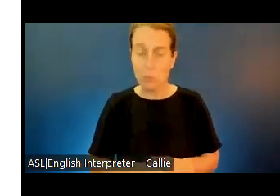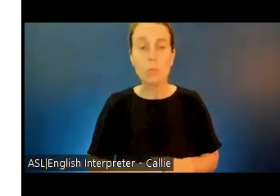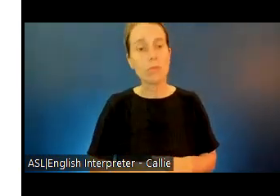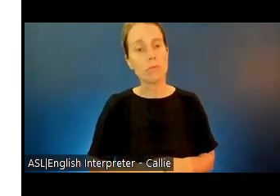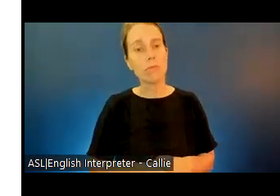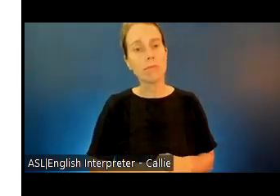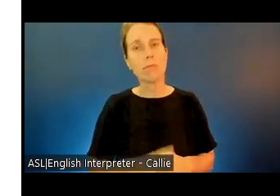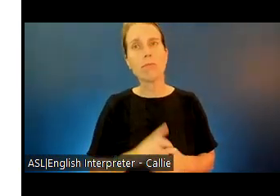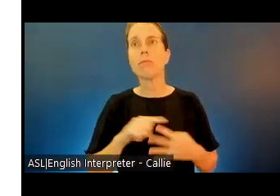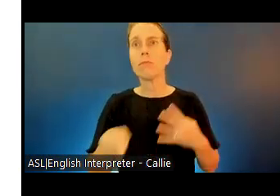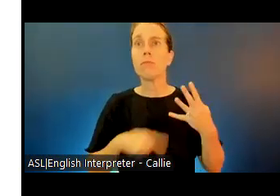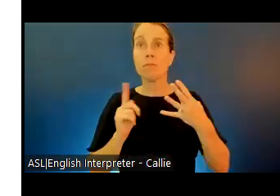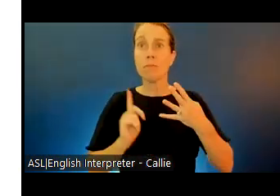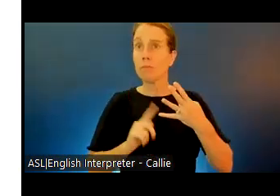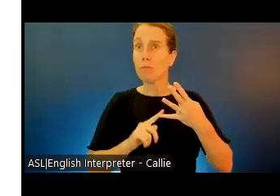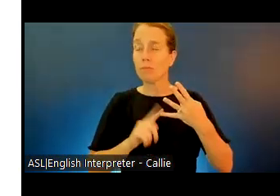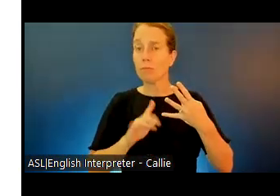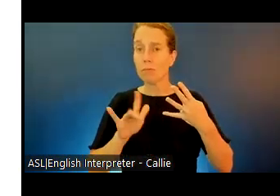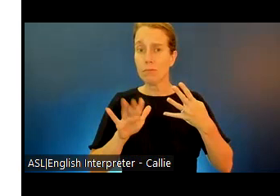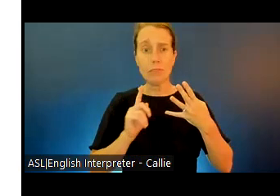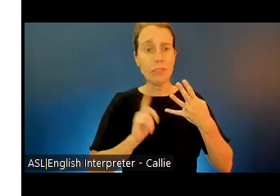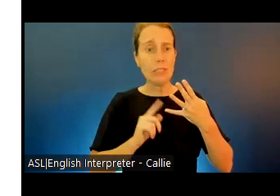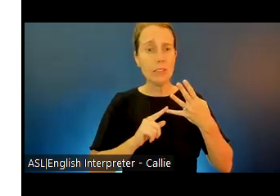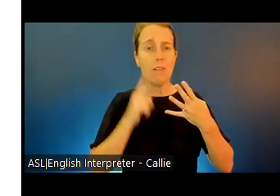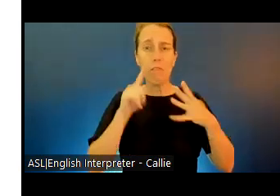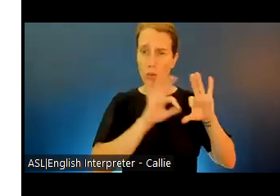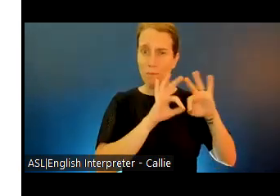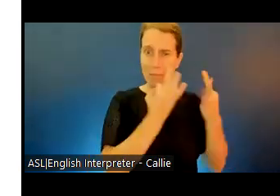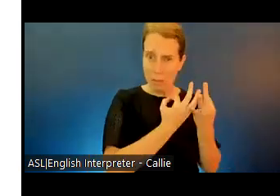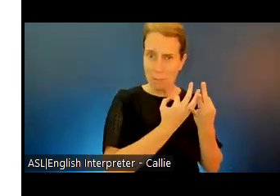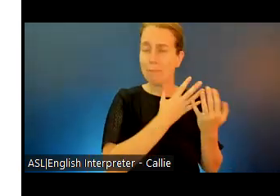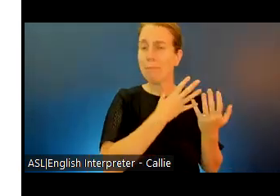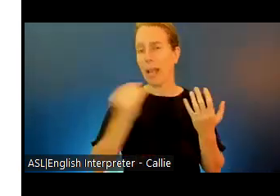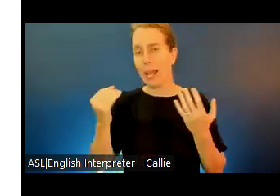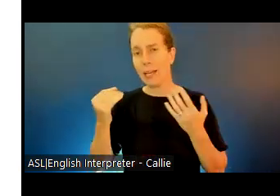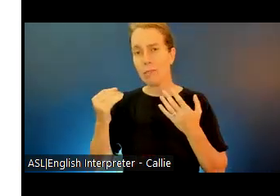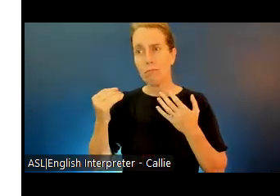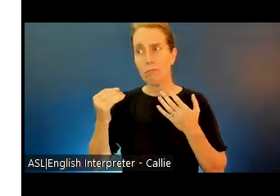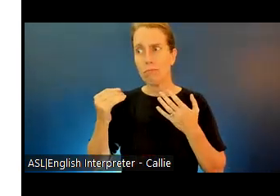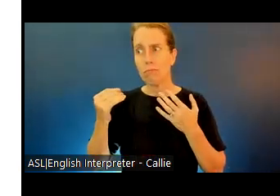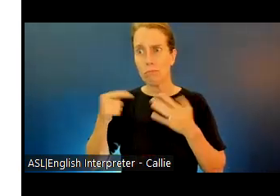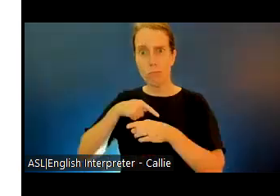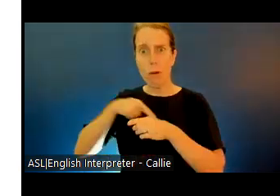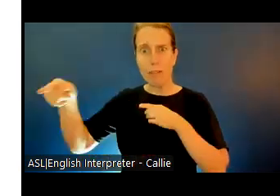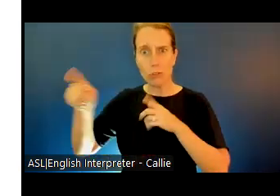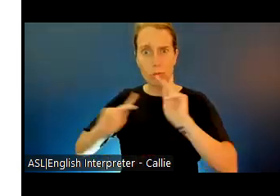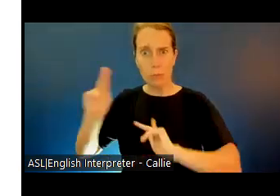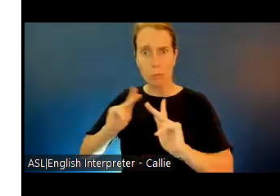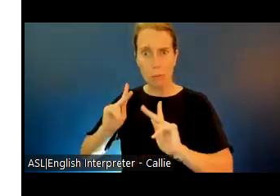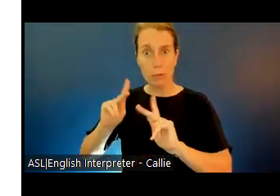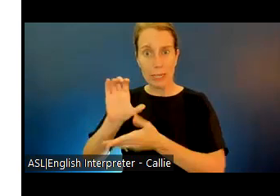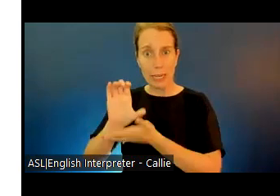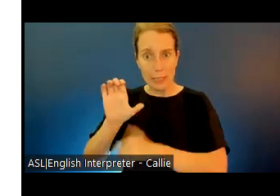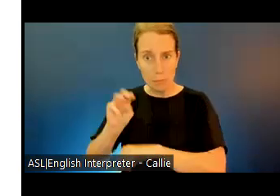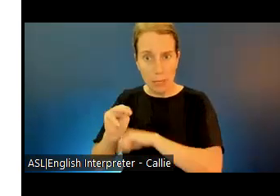is mainly to, I think, family members, but also professionals, case managers, and things like that. Please